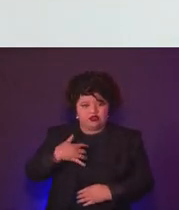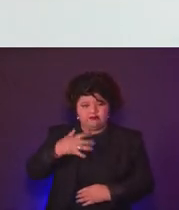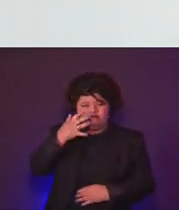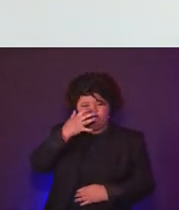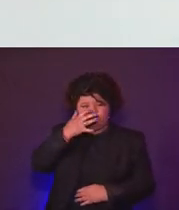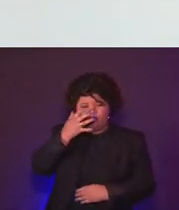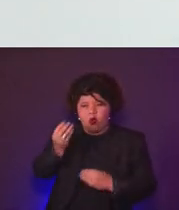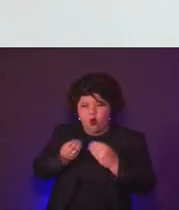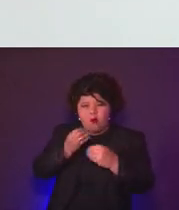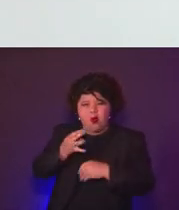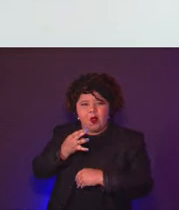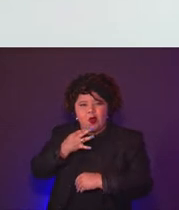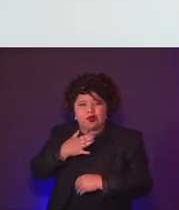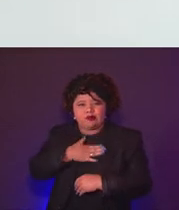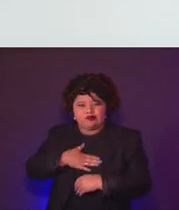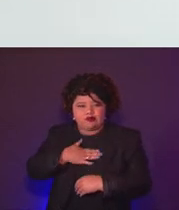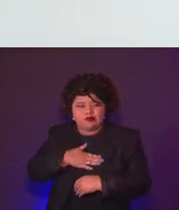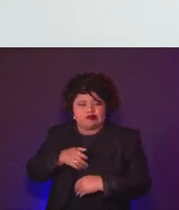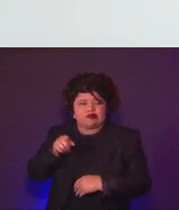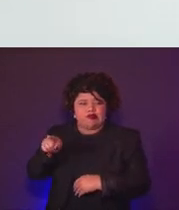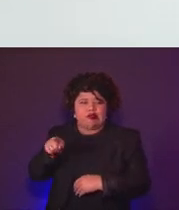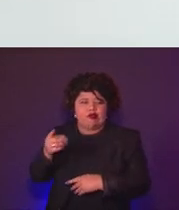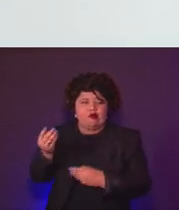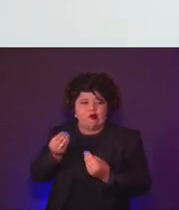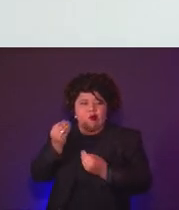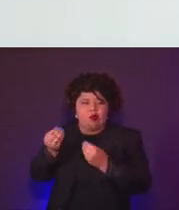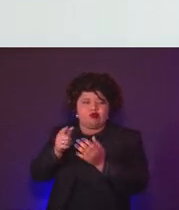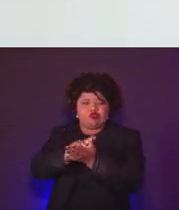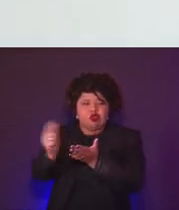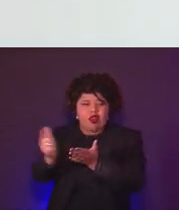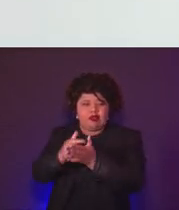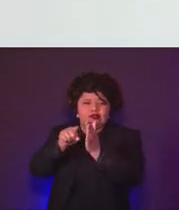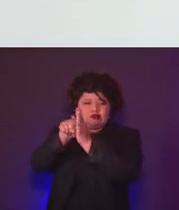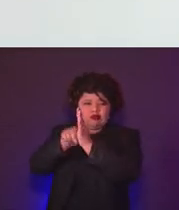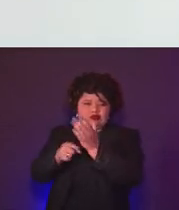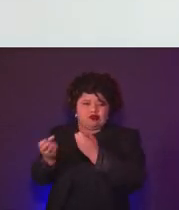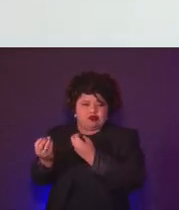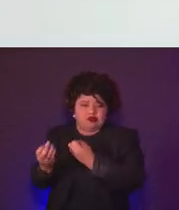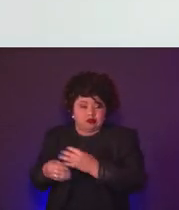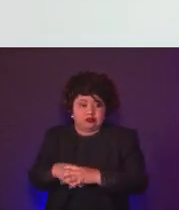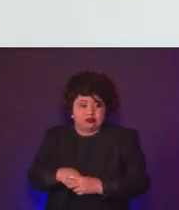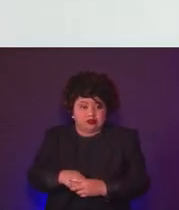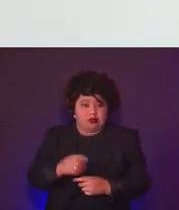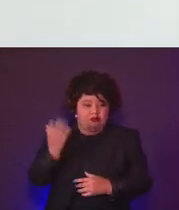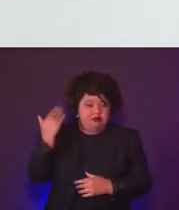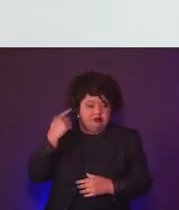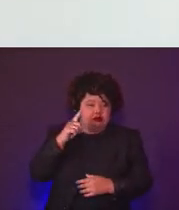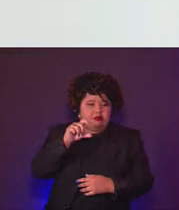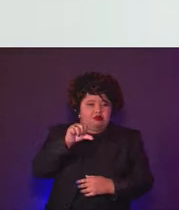90s. And so Phil was kind of